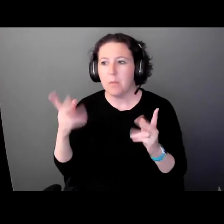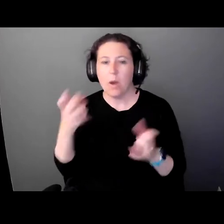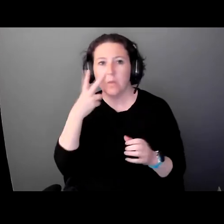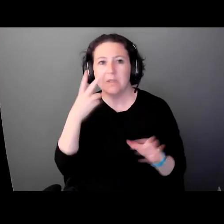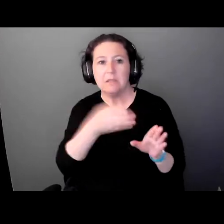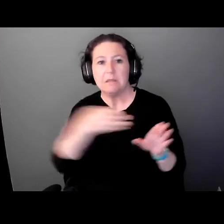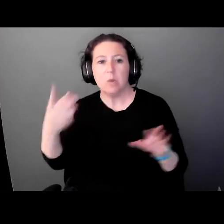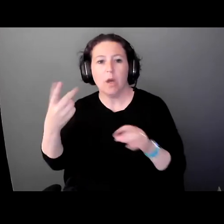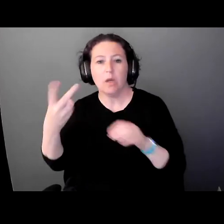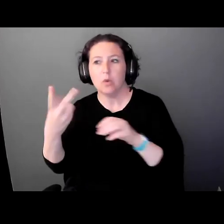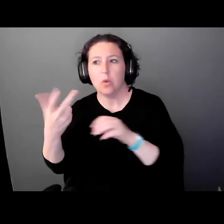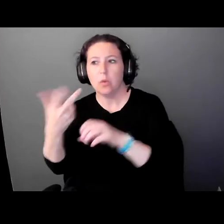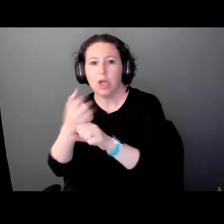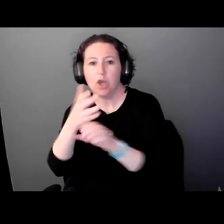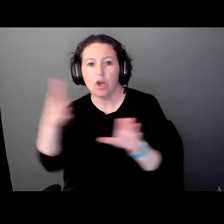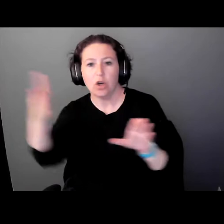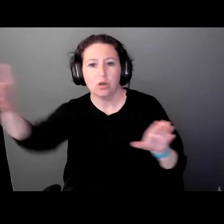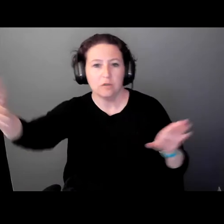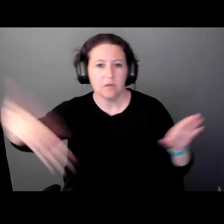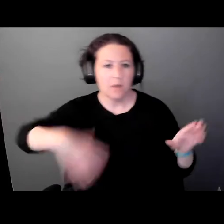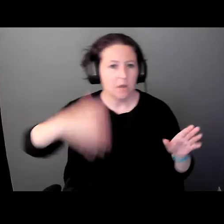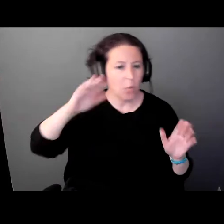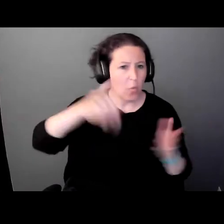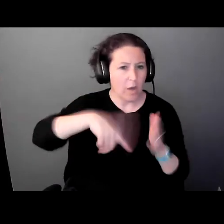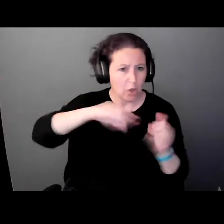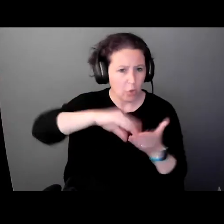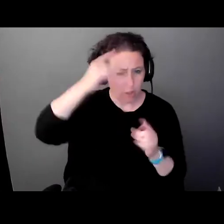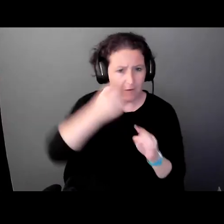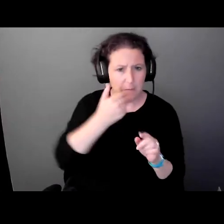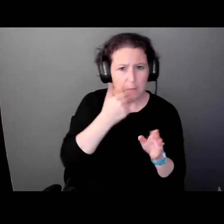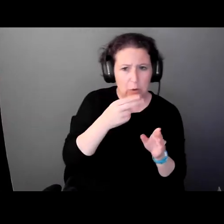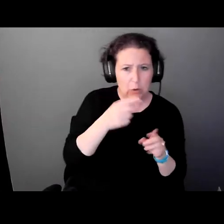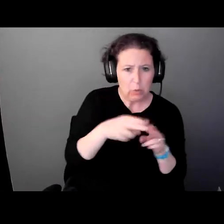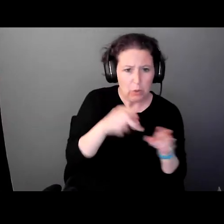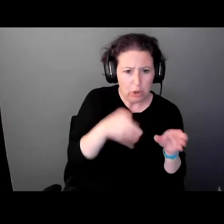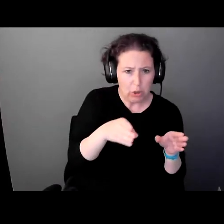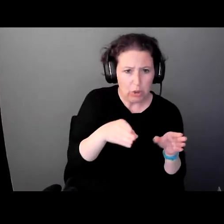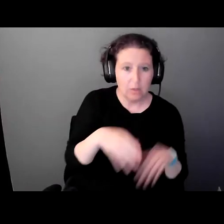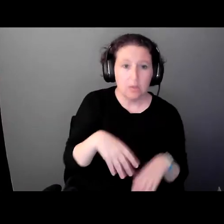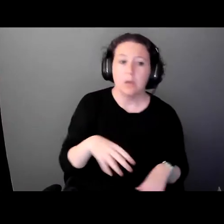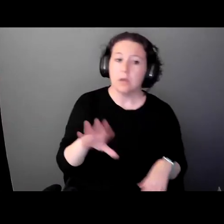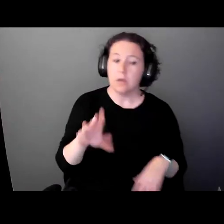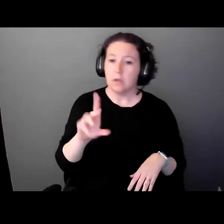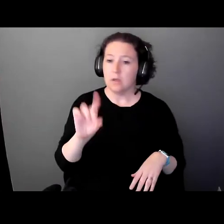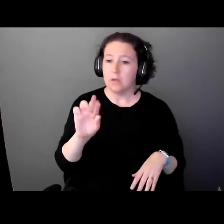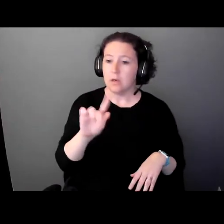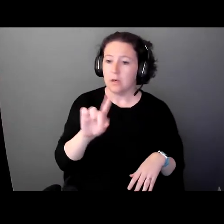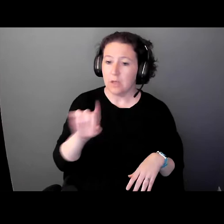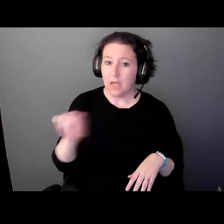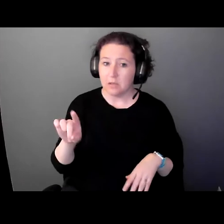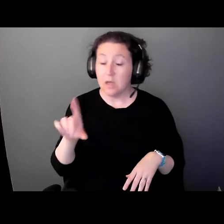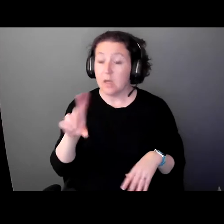Well, first of all, the vaccines were not granted emergency use authorization without